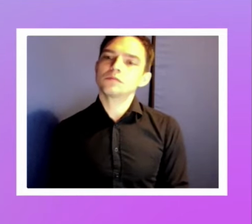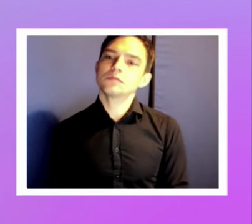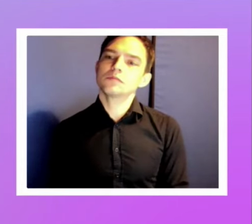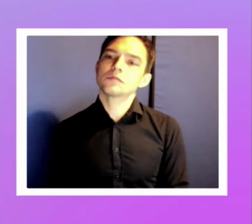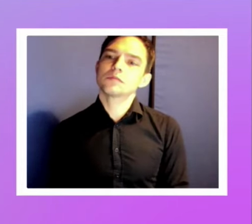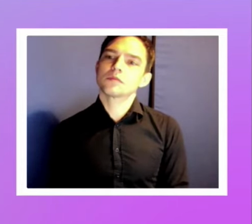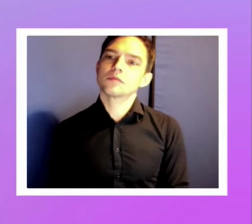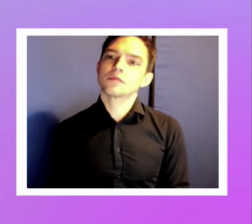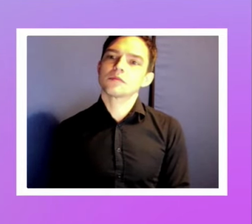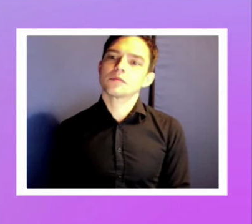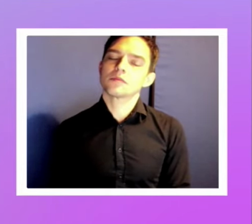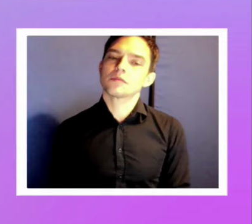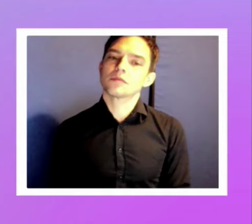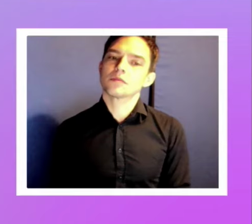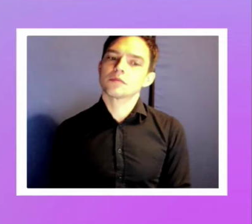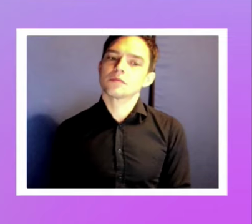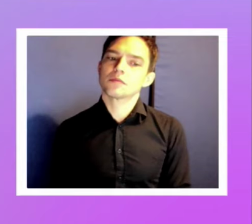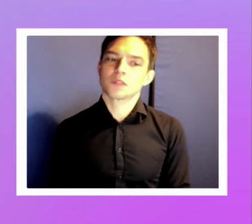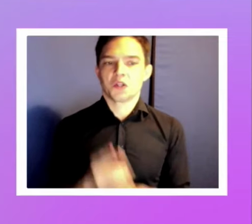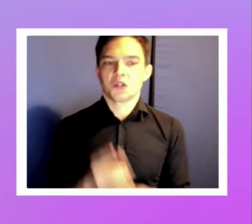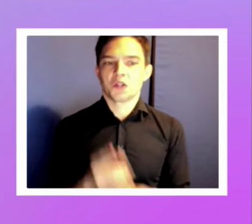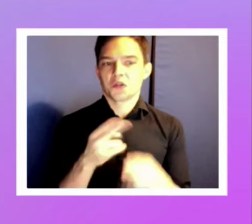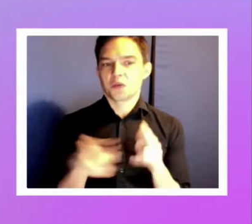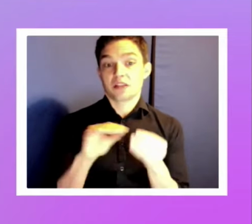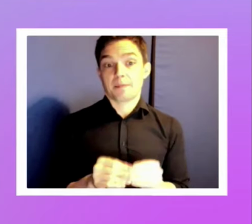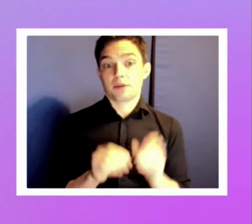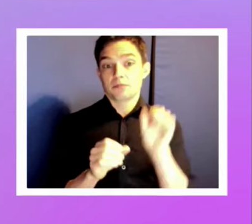I'm just real quick, the numbers.